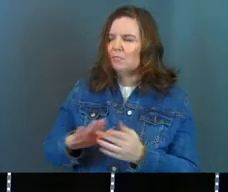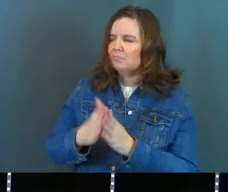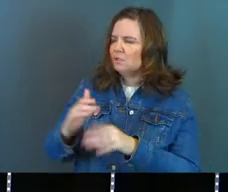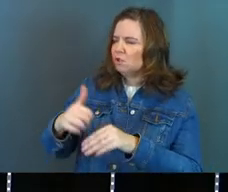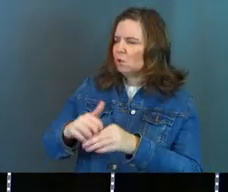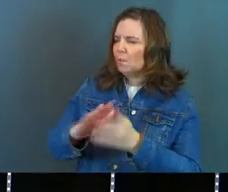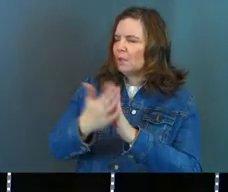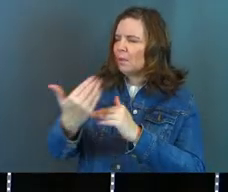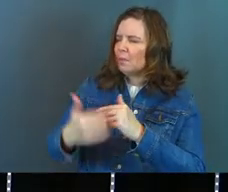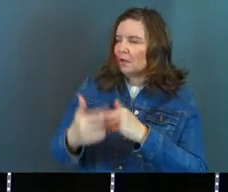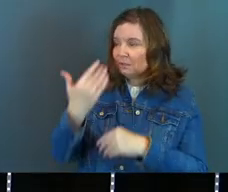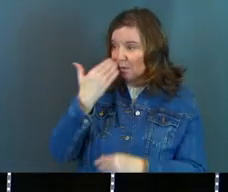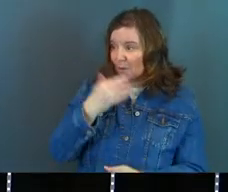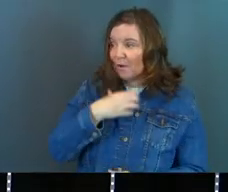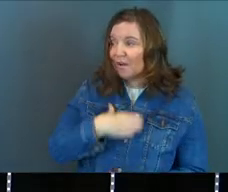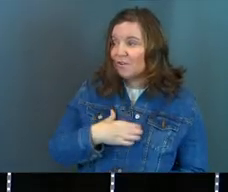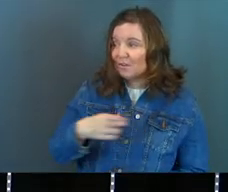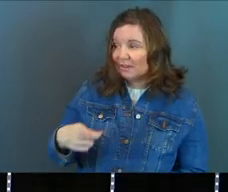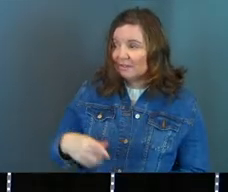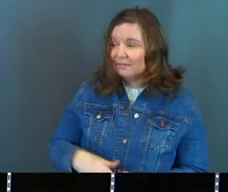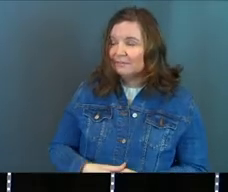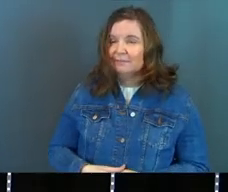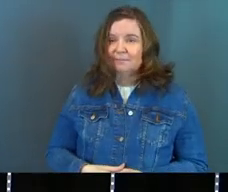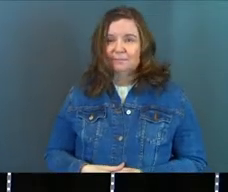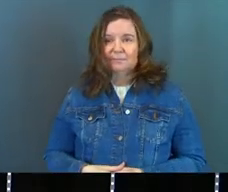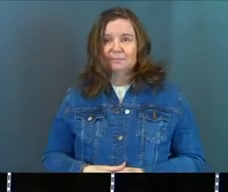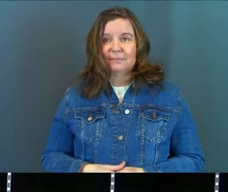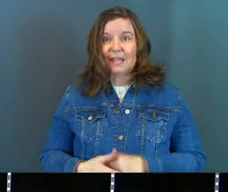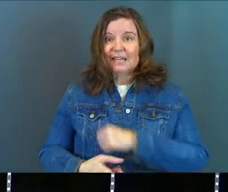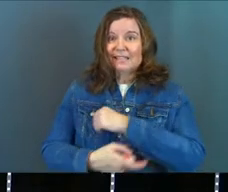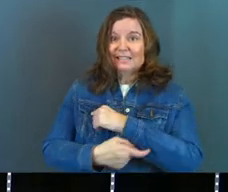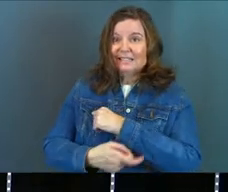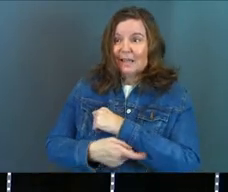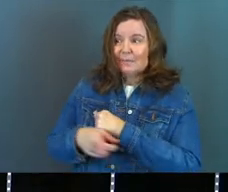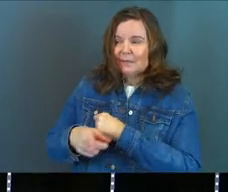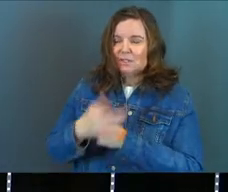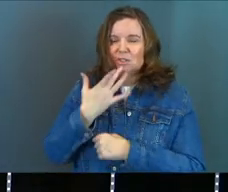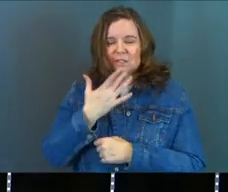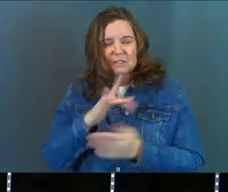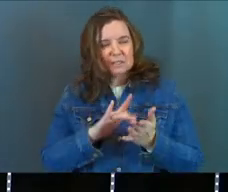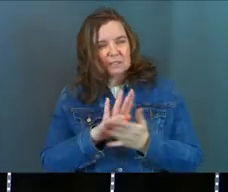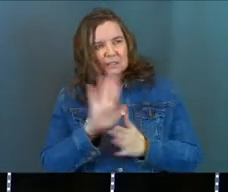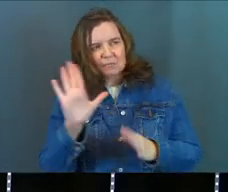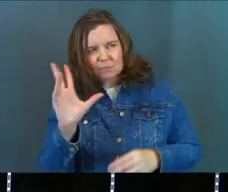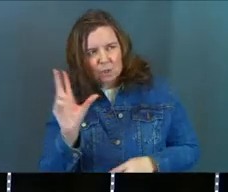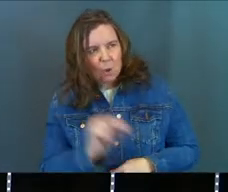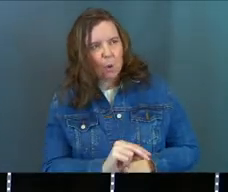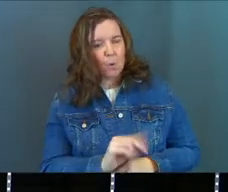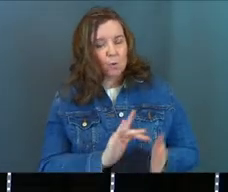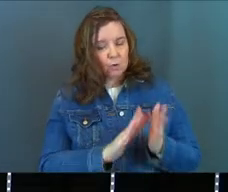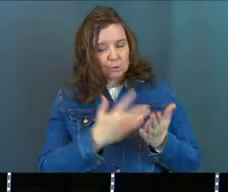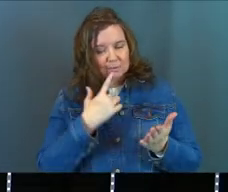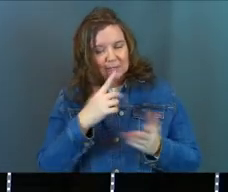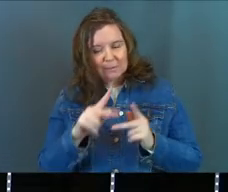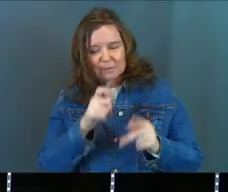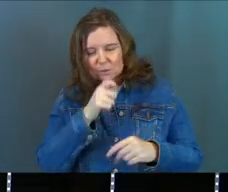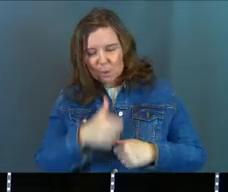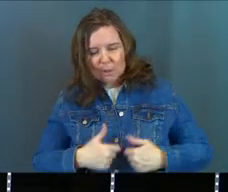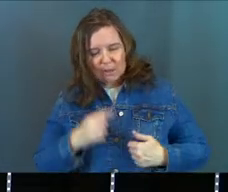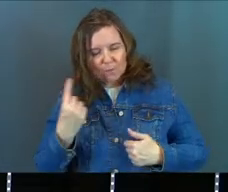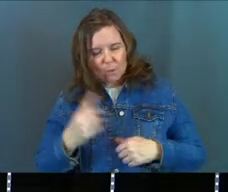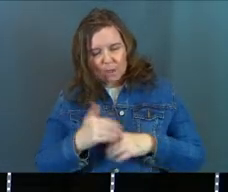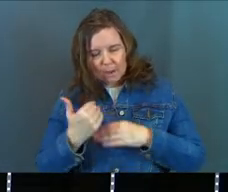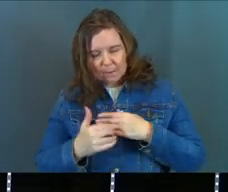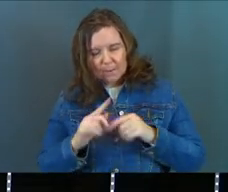some stones into bread? Because I know you're hungry. And he's tempting him. Jesus says, no. The scriptures say people do not live by